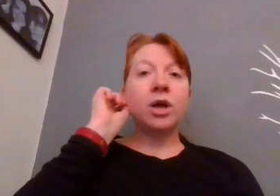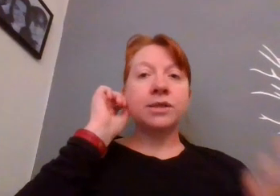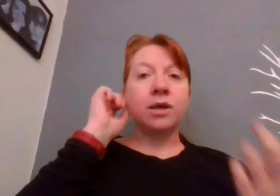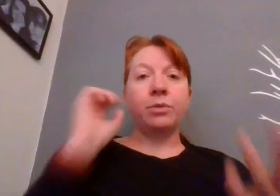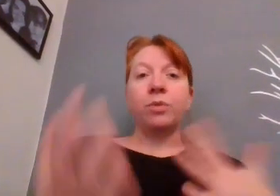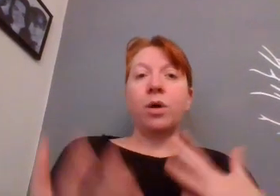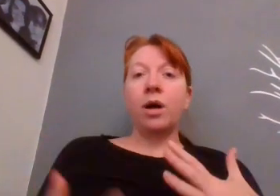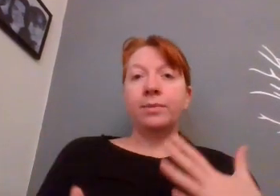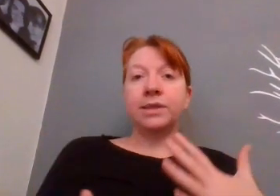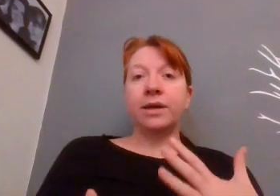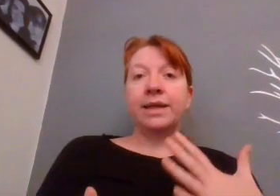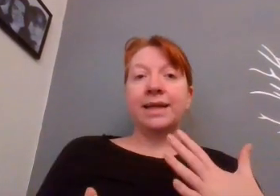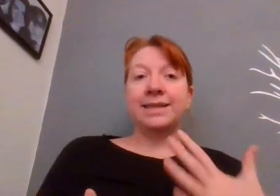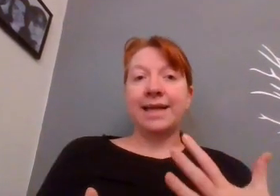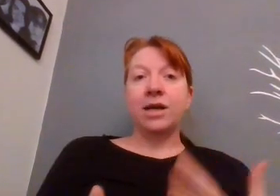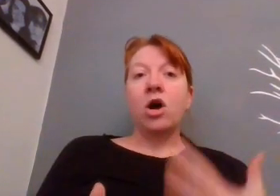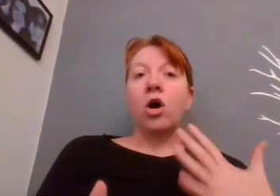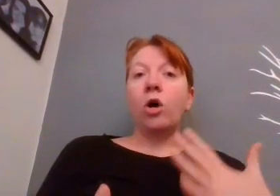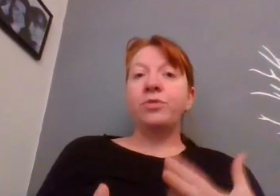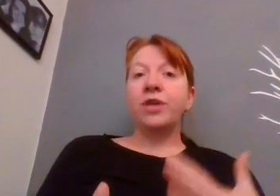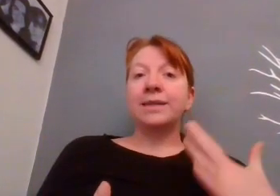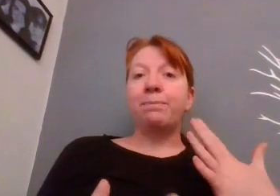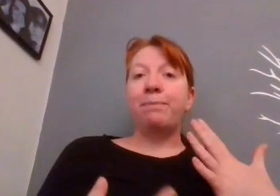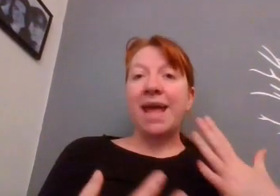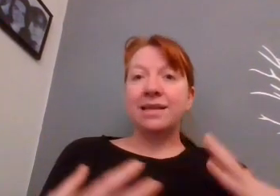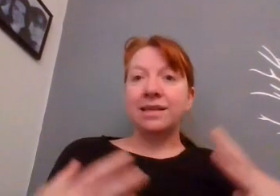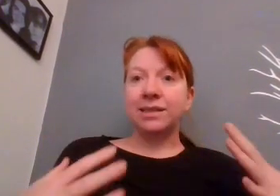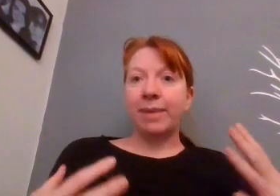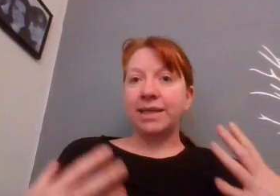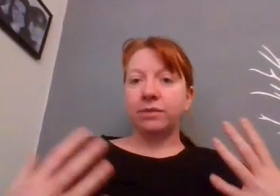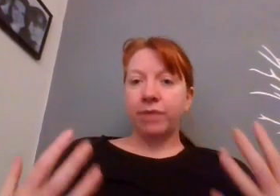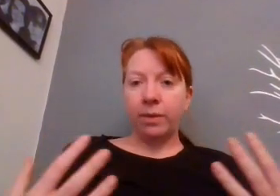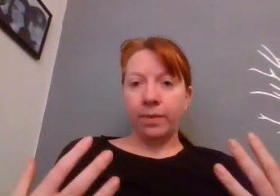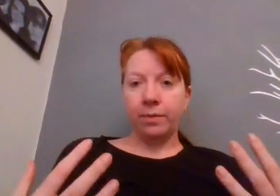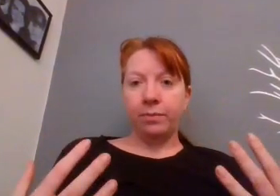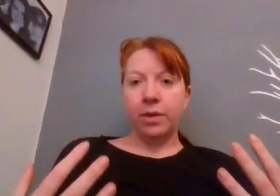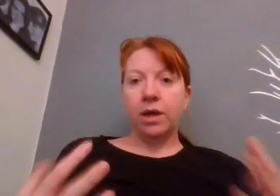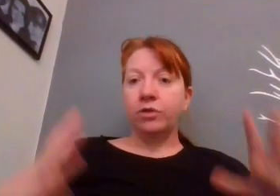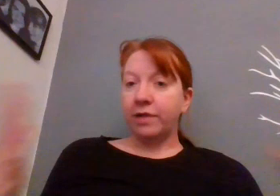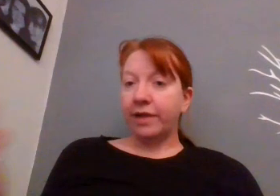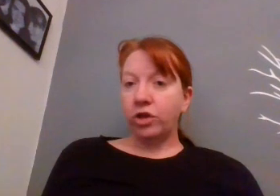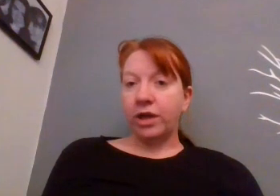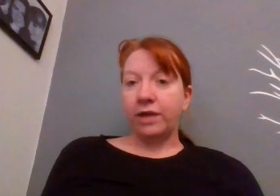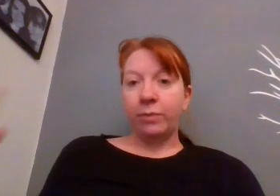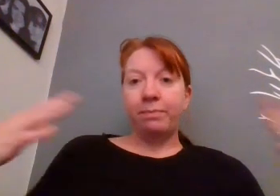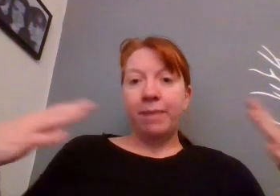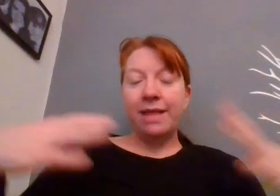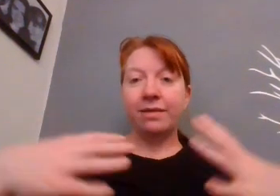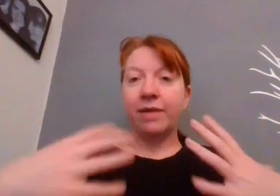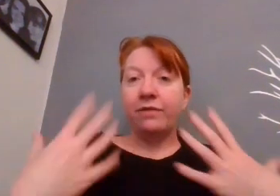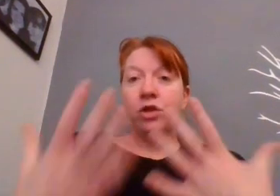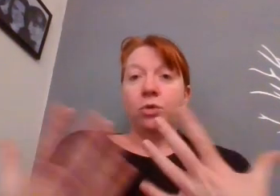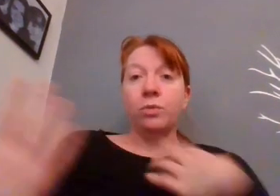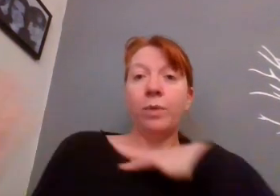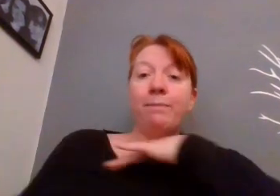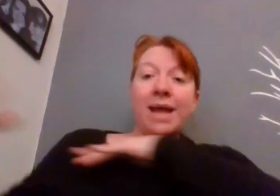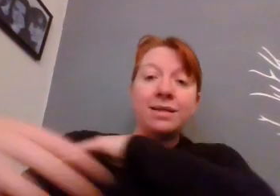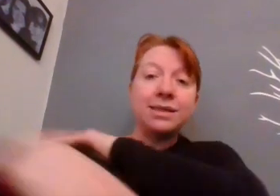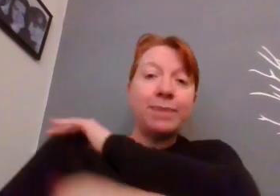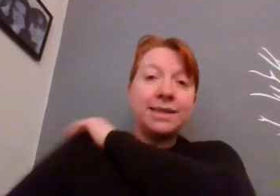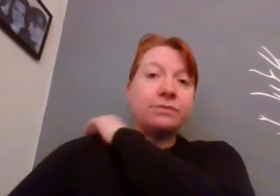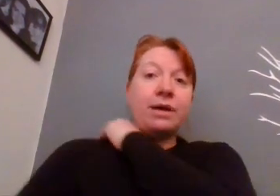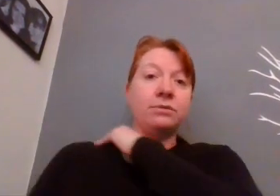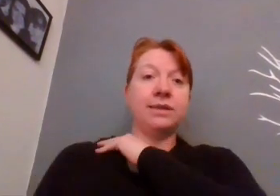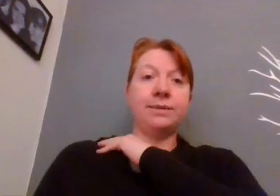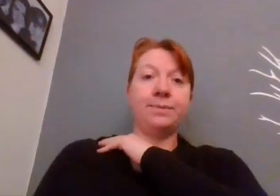This is an example of what Einstein has said. Objects bend the space around them. Just like the sheet, we bend this, even you, we